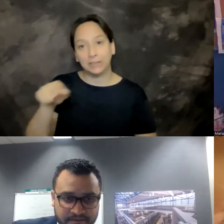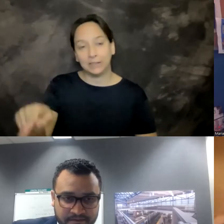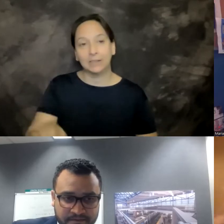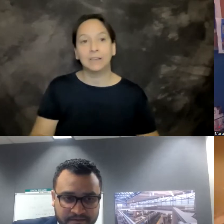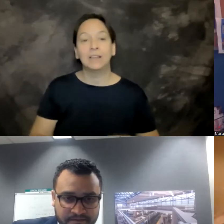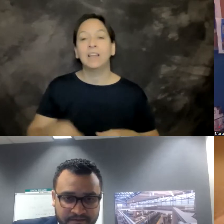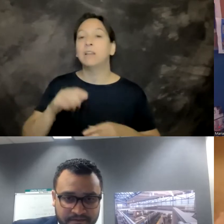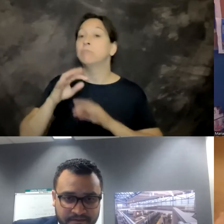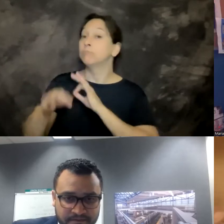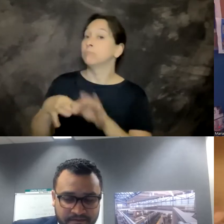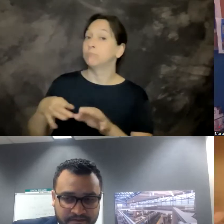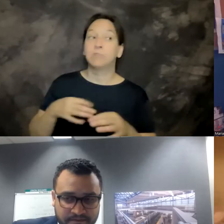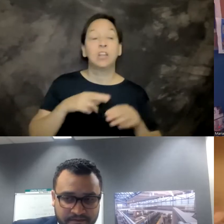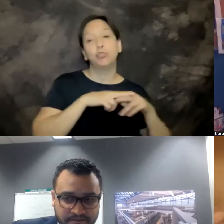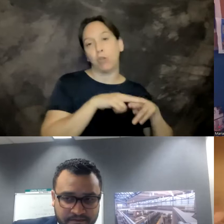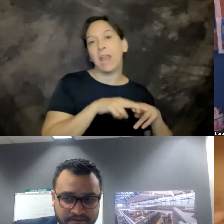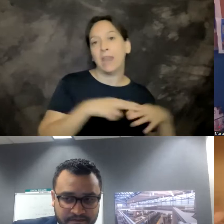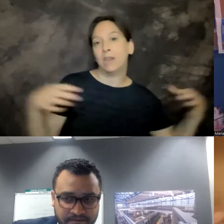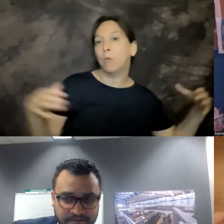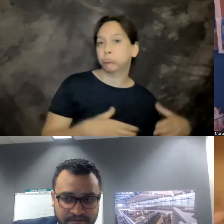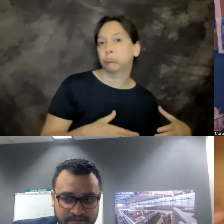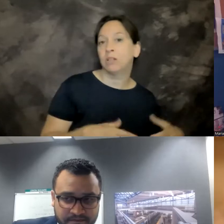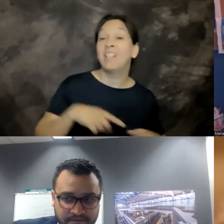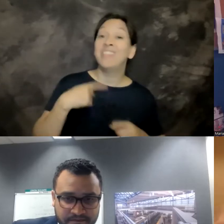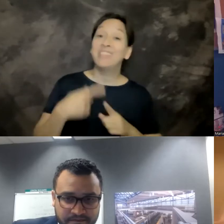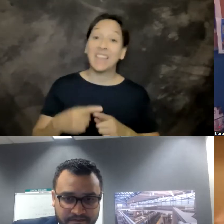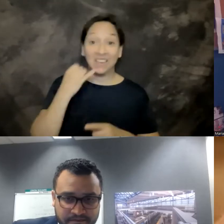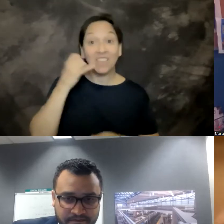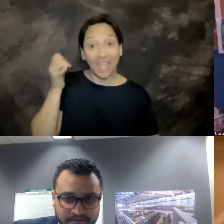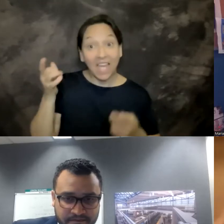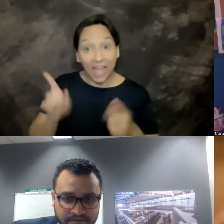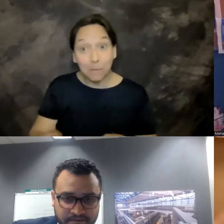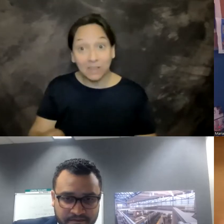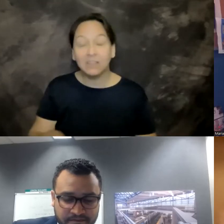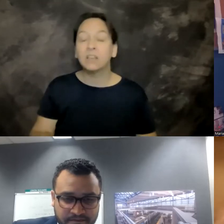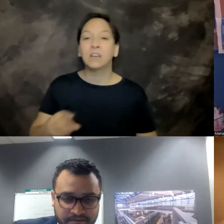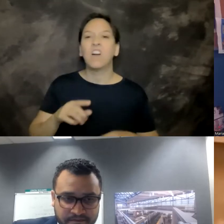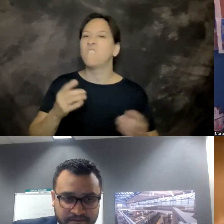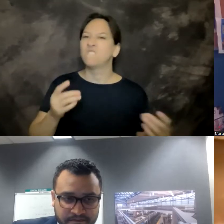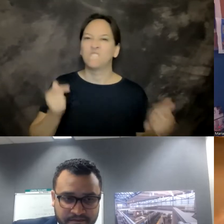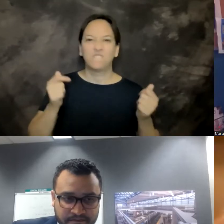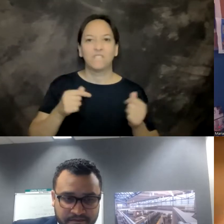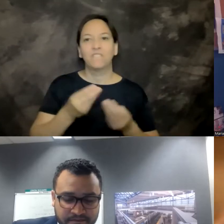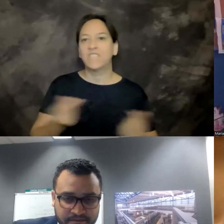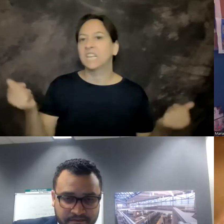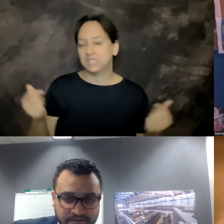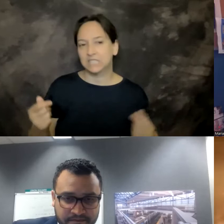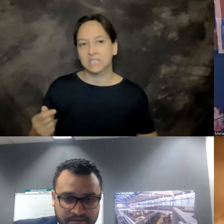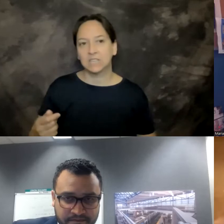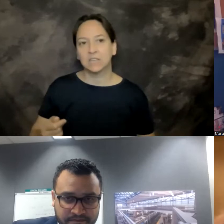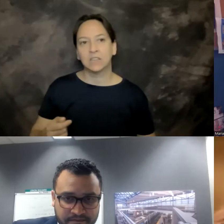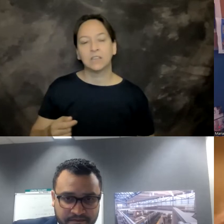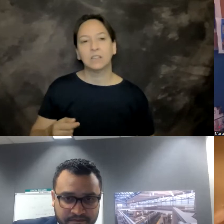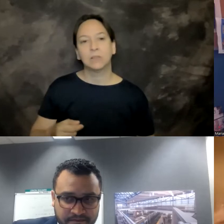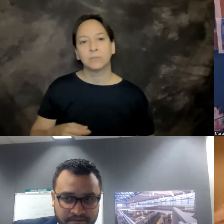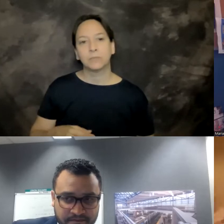the train like the rest of us. It'd be fixed in a month. Trust me. Because if you had to take it, you wouldn't let it be like this. You'd fix